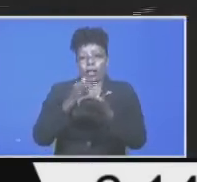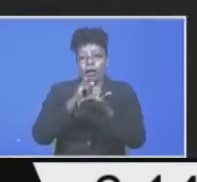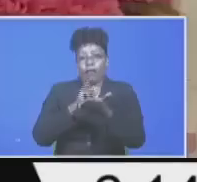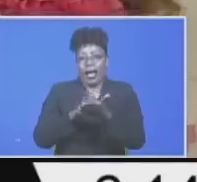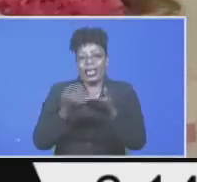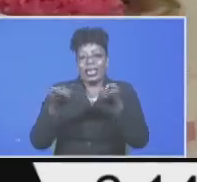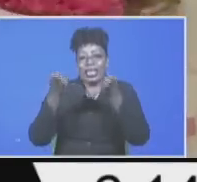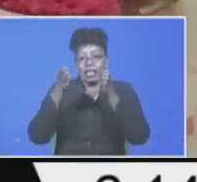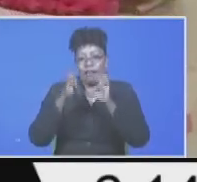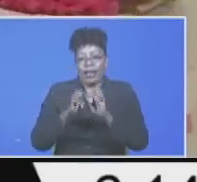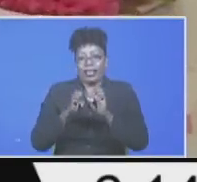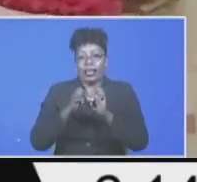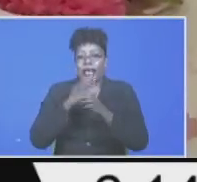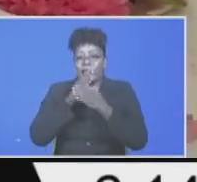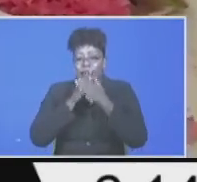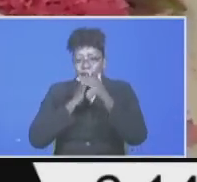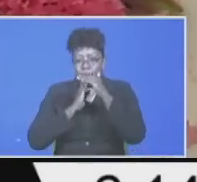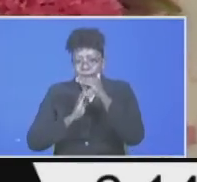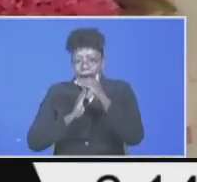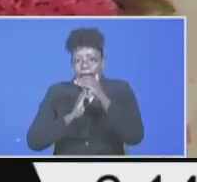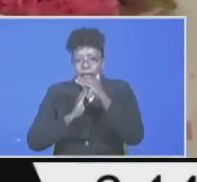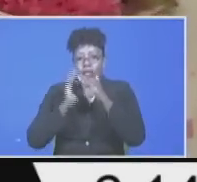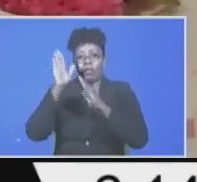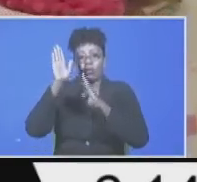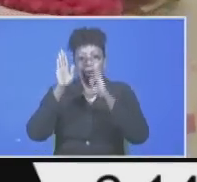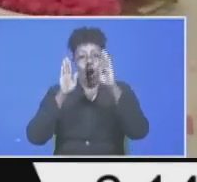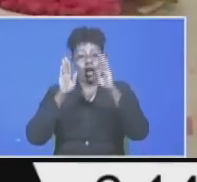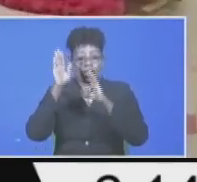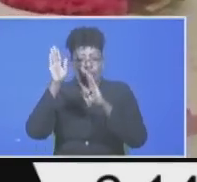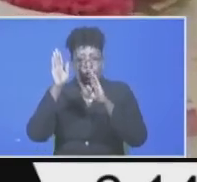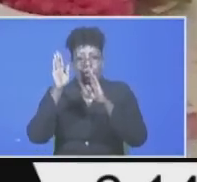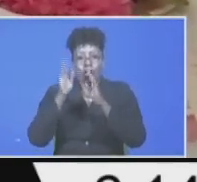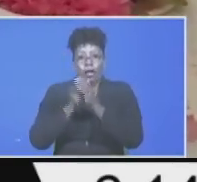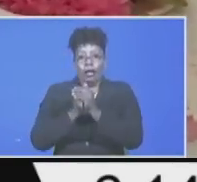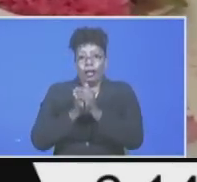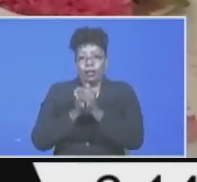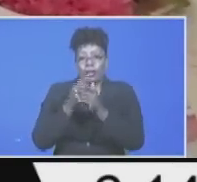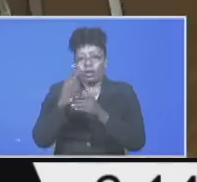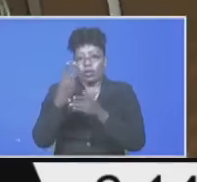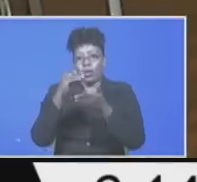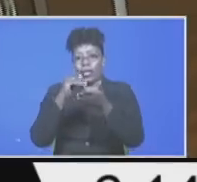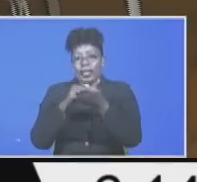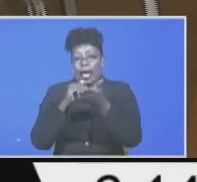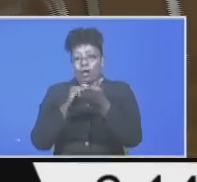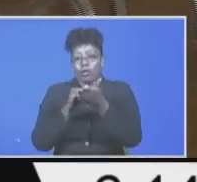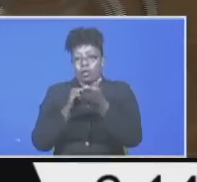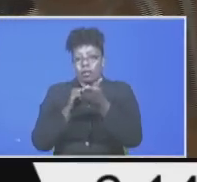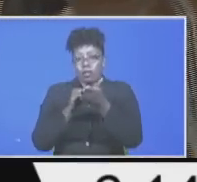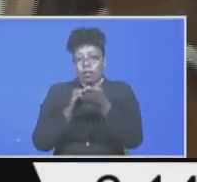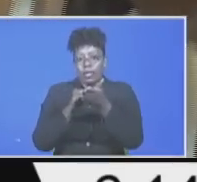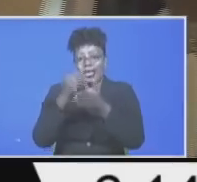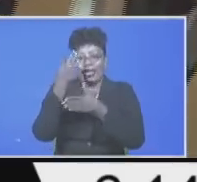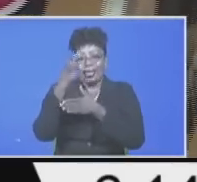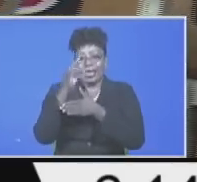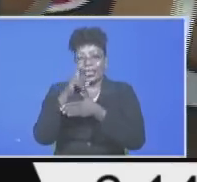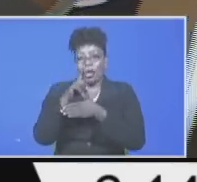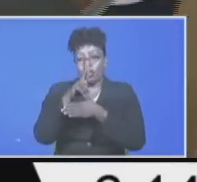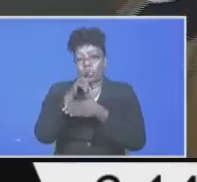event will be a silent auction where the Breast Cancer Support Group will auction off a 2019 Toyota Rush. Bids start